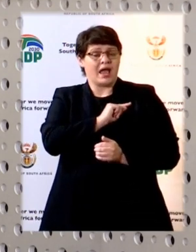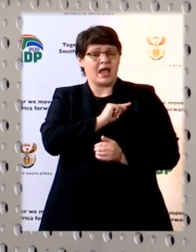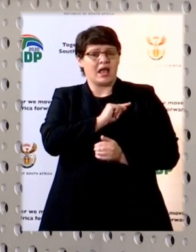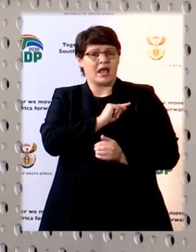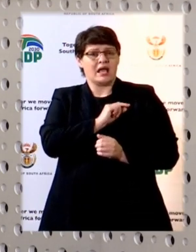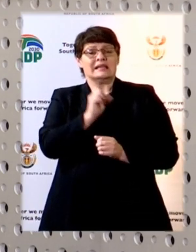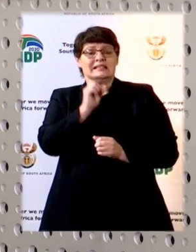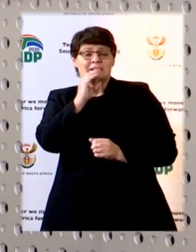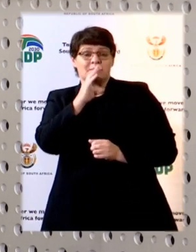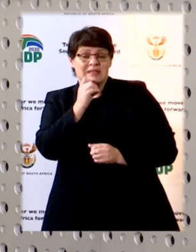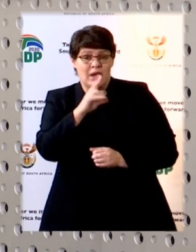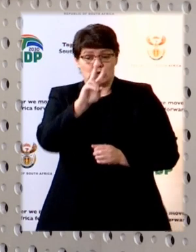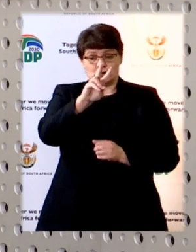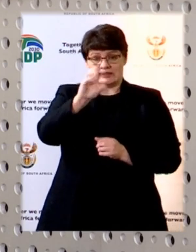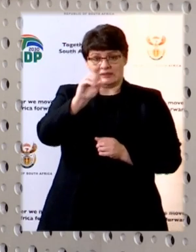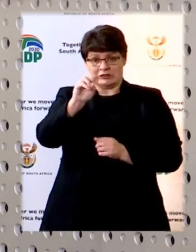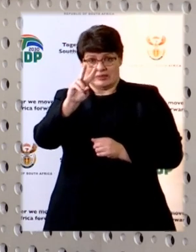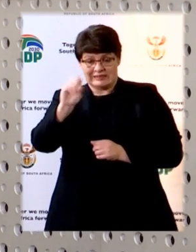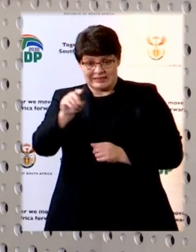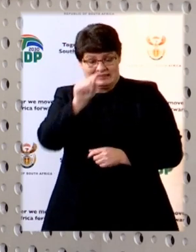in September 2020.